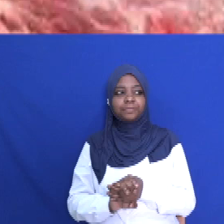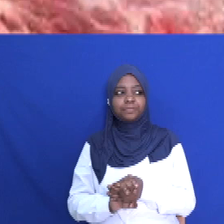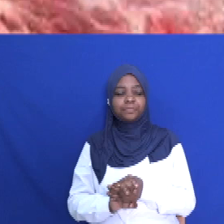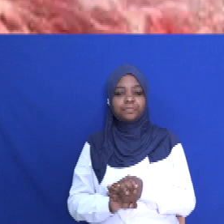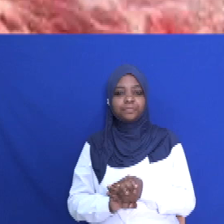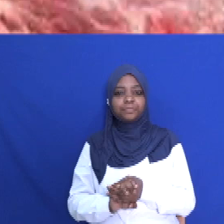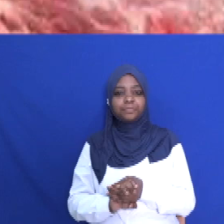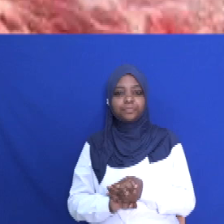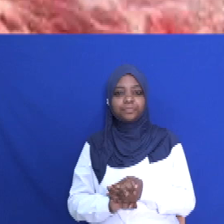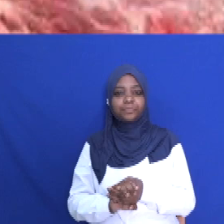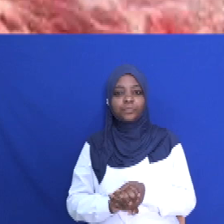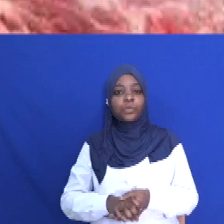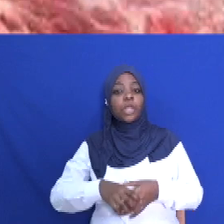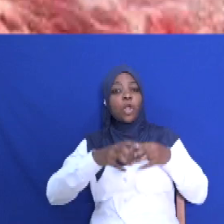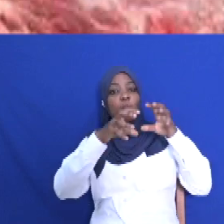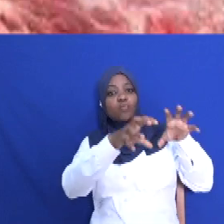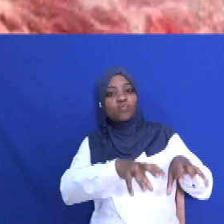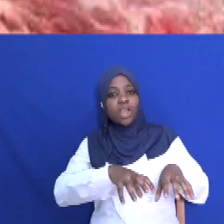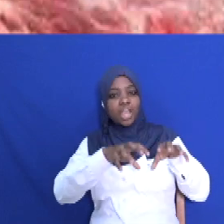carnivorous, again,